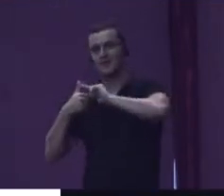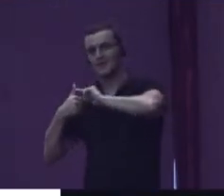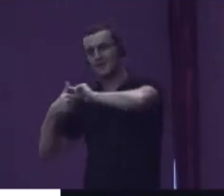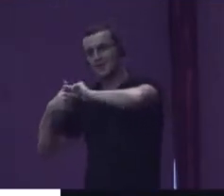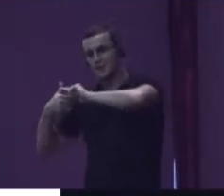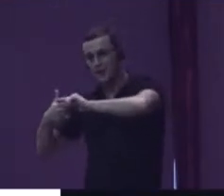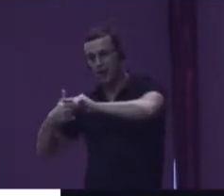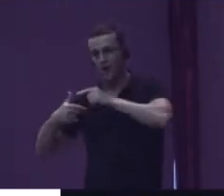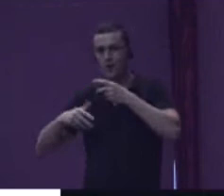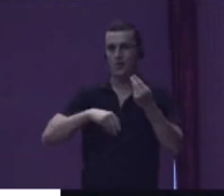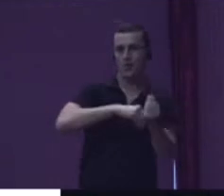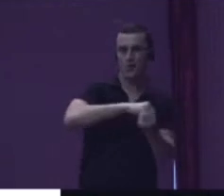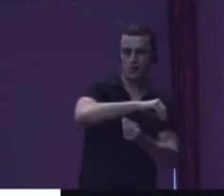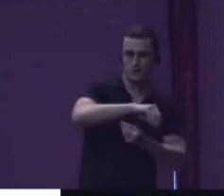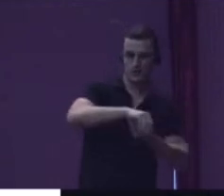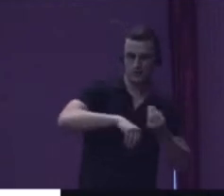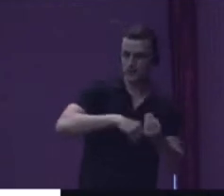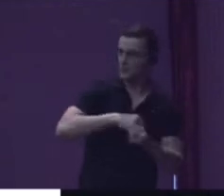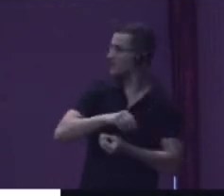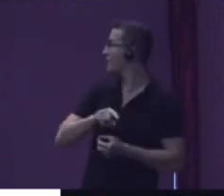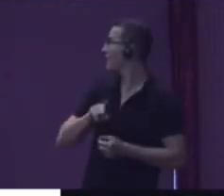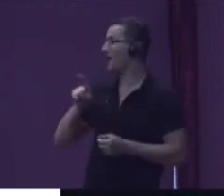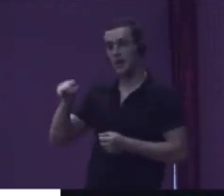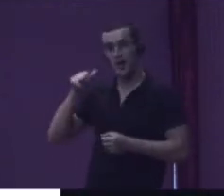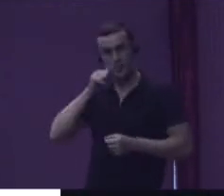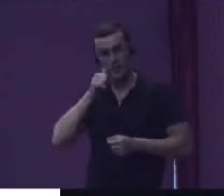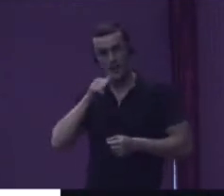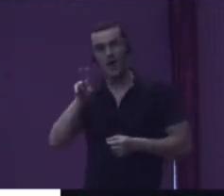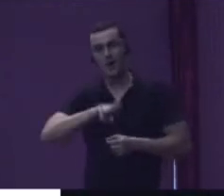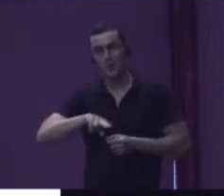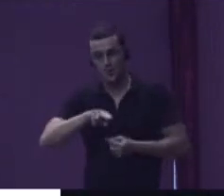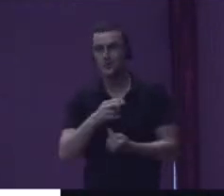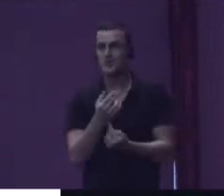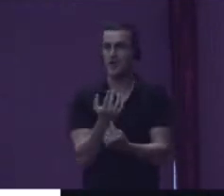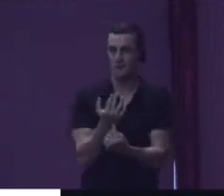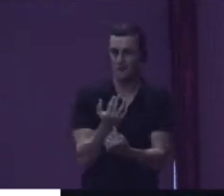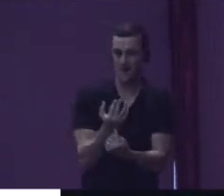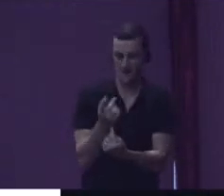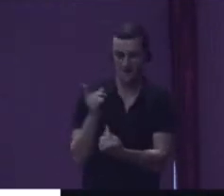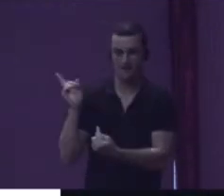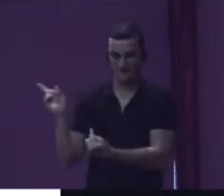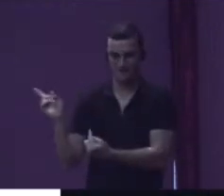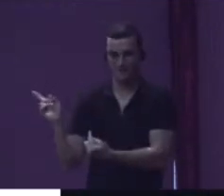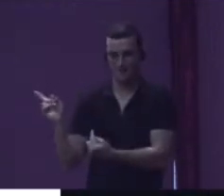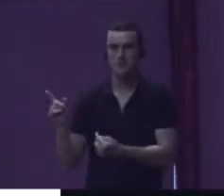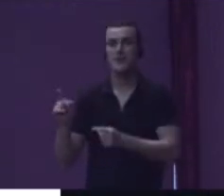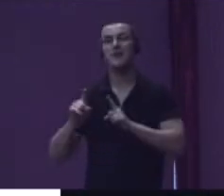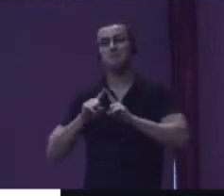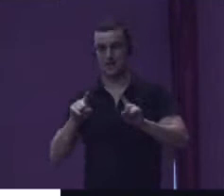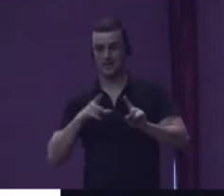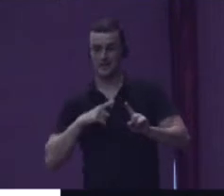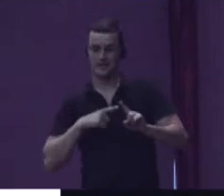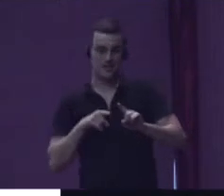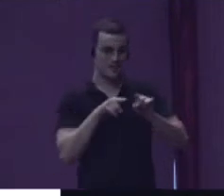bottle of alcohol, talcum powder, everything that she was told to use by